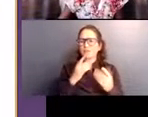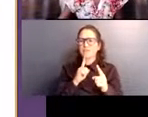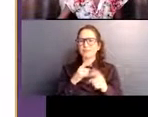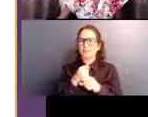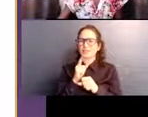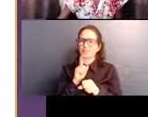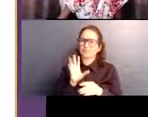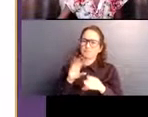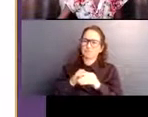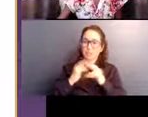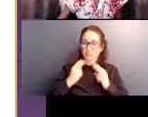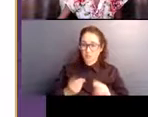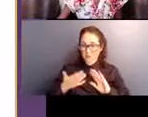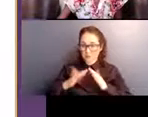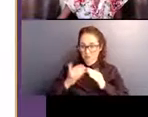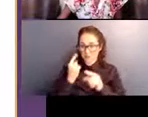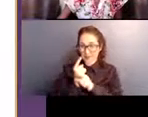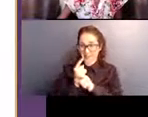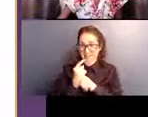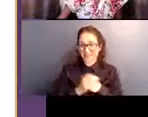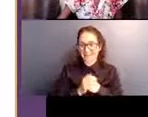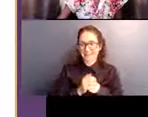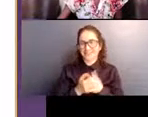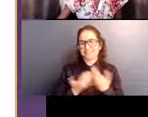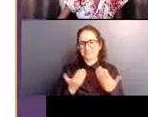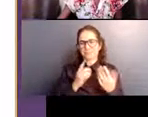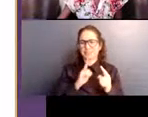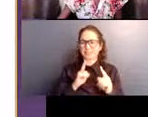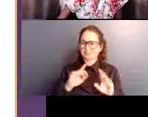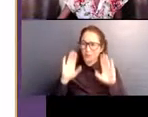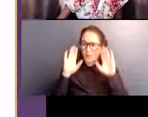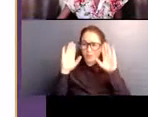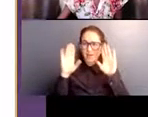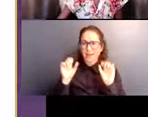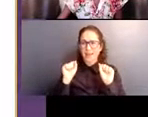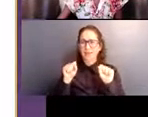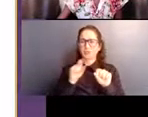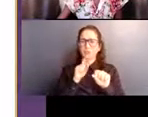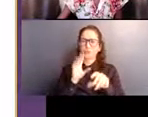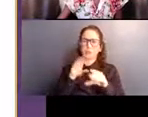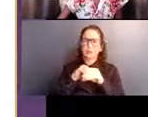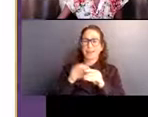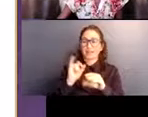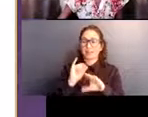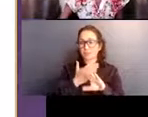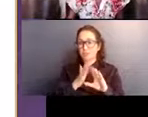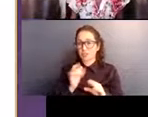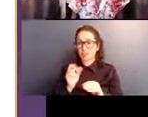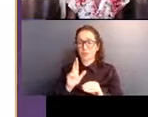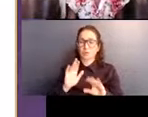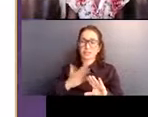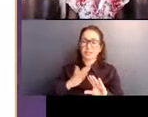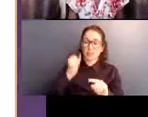human community, correct? So, you know, it's wonderful to be able to participate as a musician or as a singer, whether